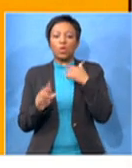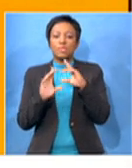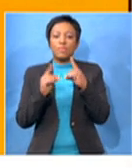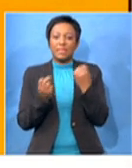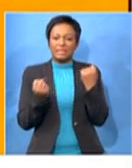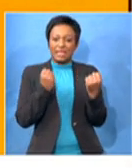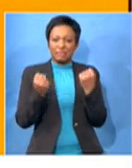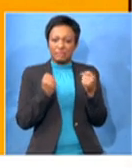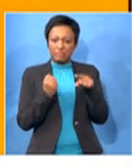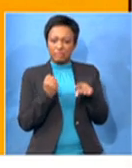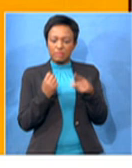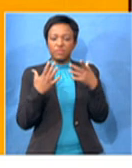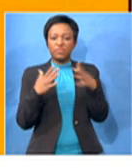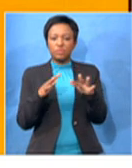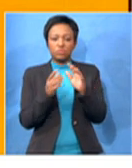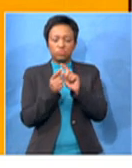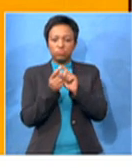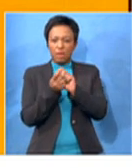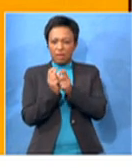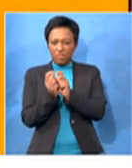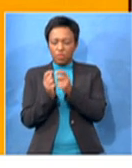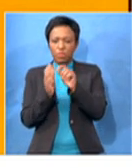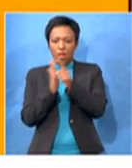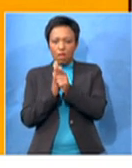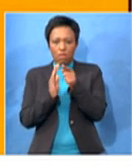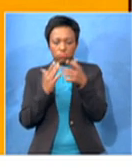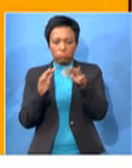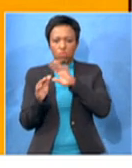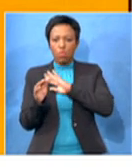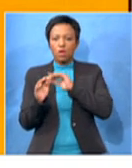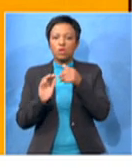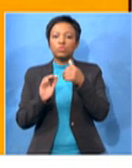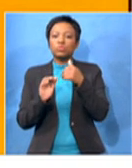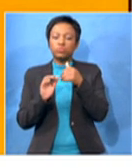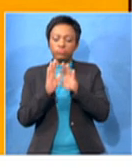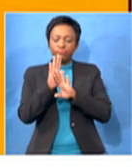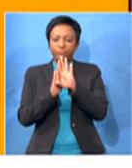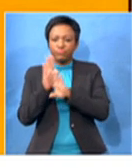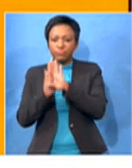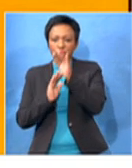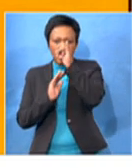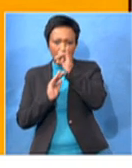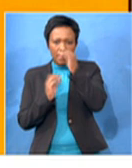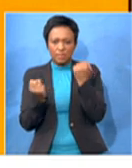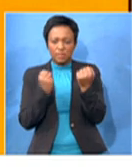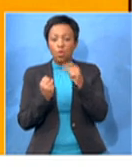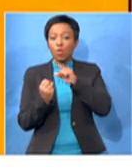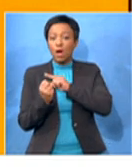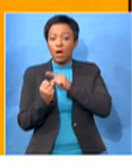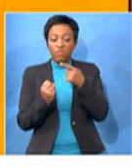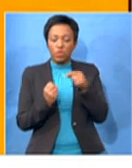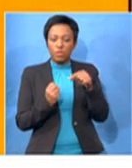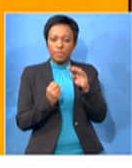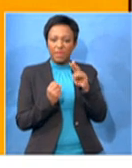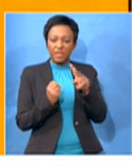has reviewed certain laws in order to improve the response of the criminal justice system with regards to gender-based violence and